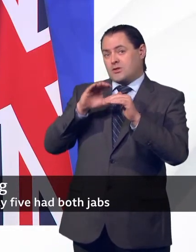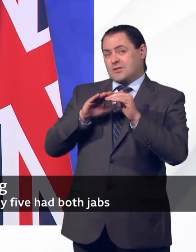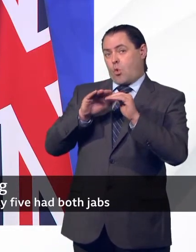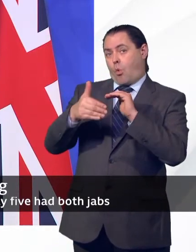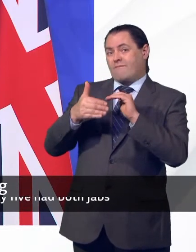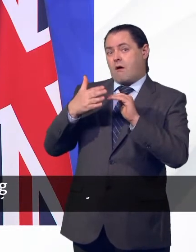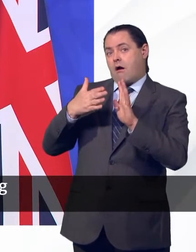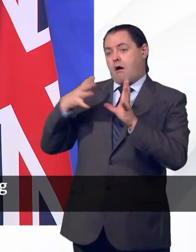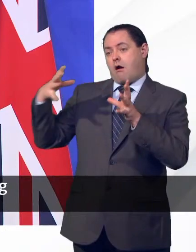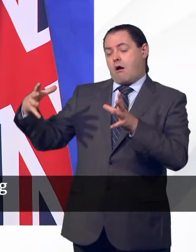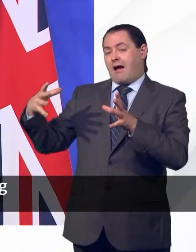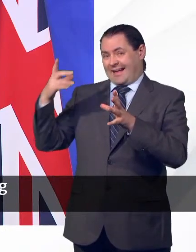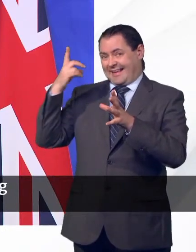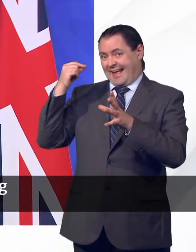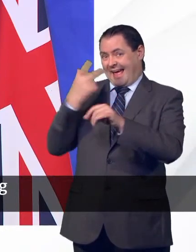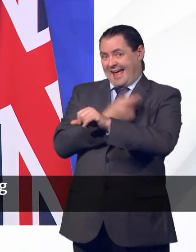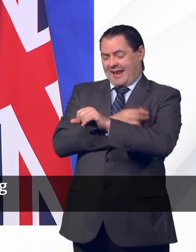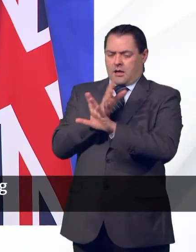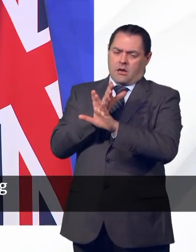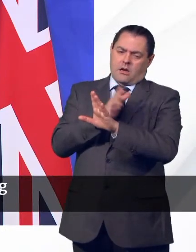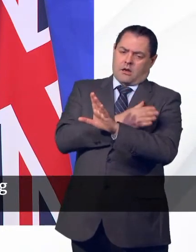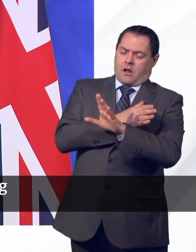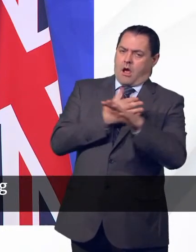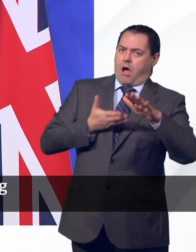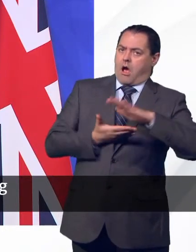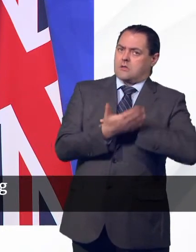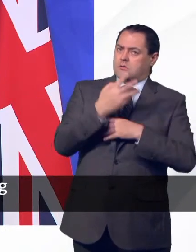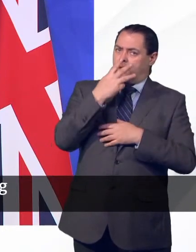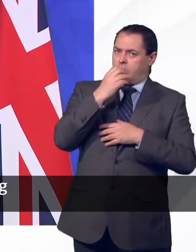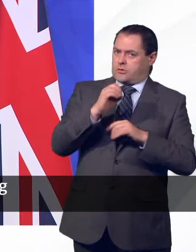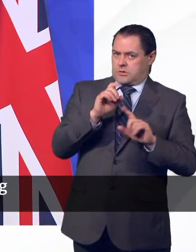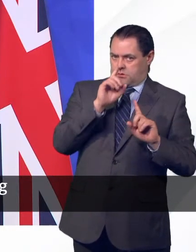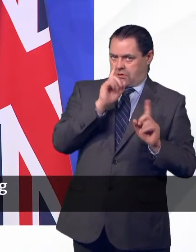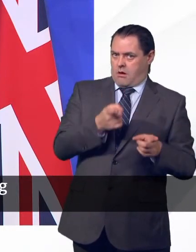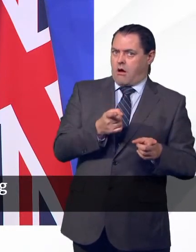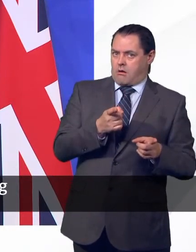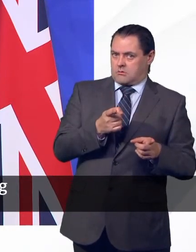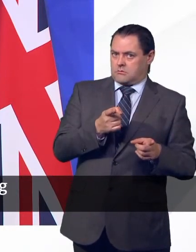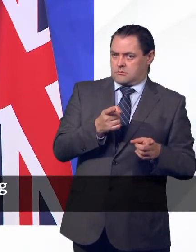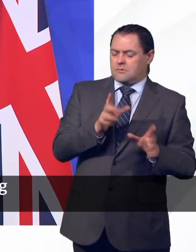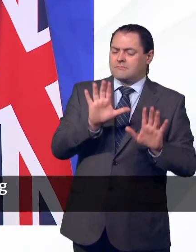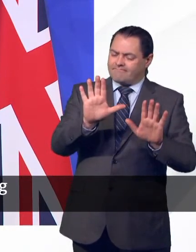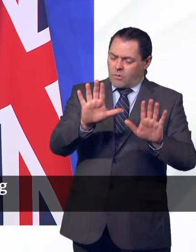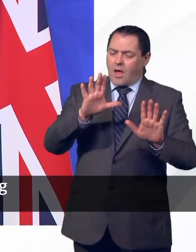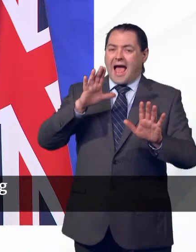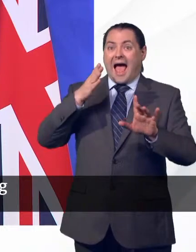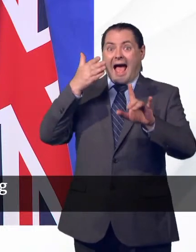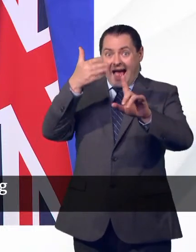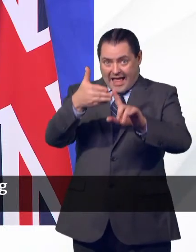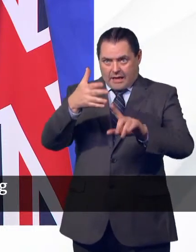But we do want to make sure that there is a route to safe international travel